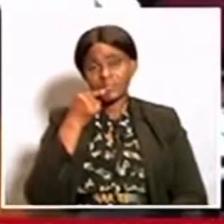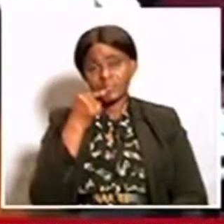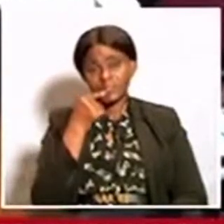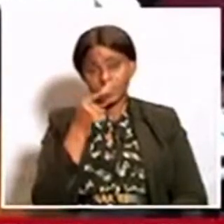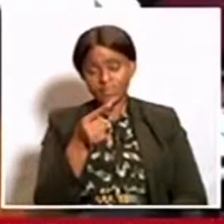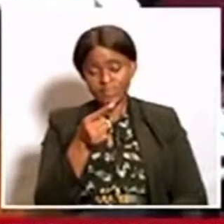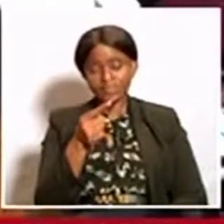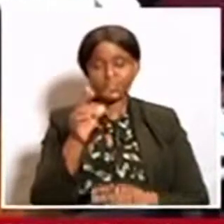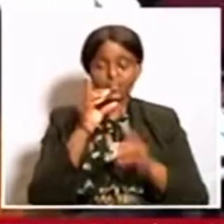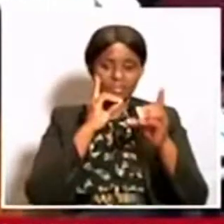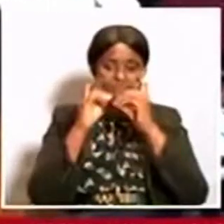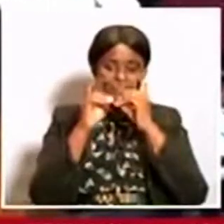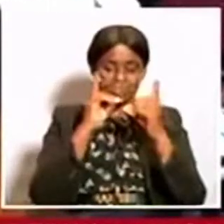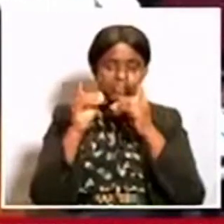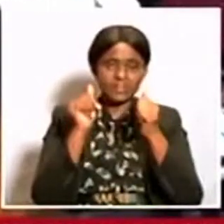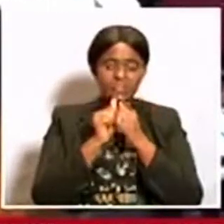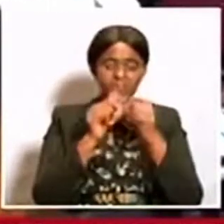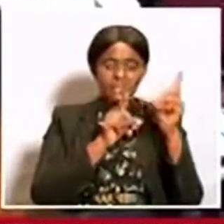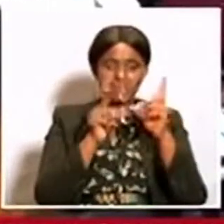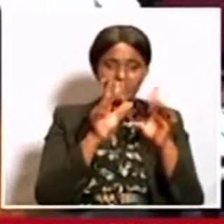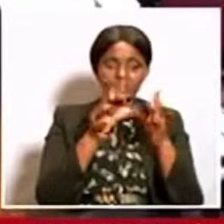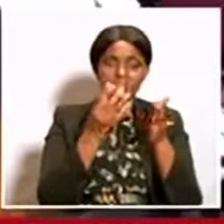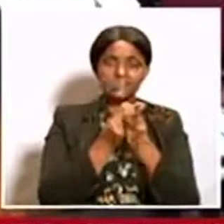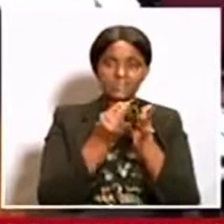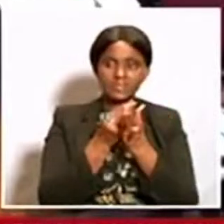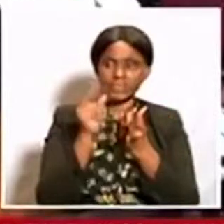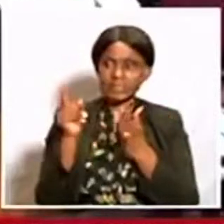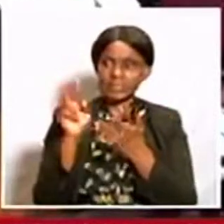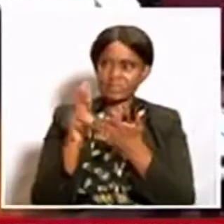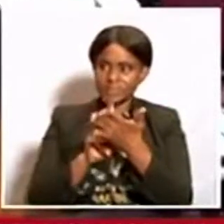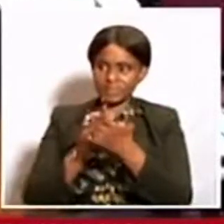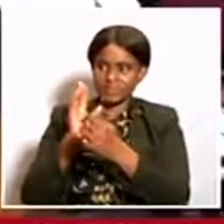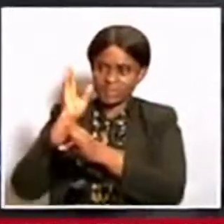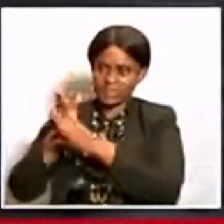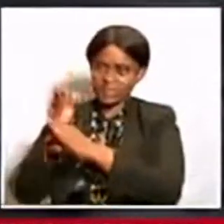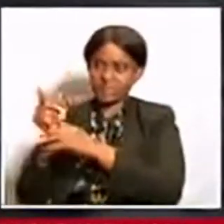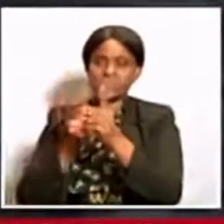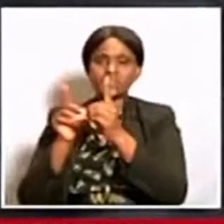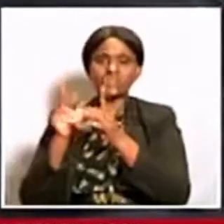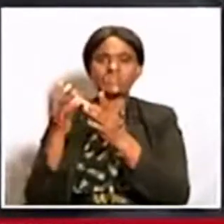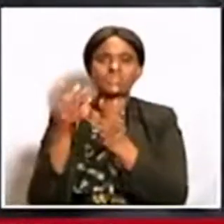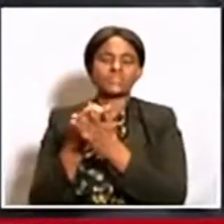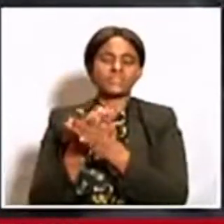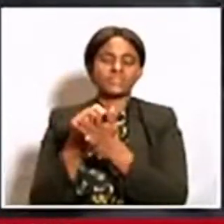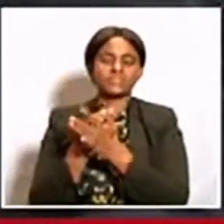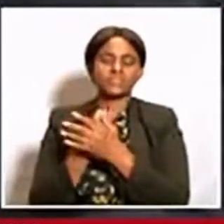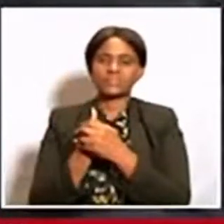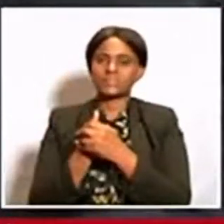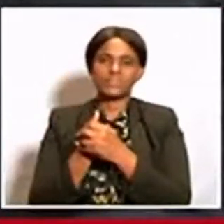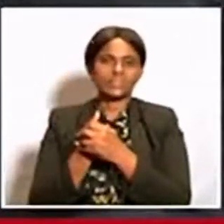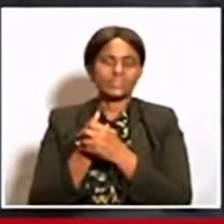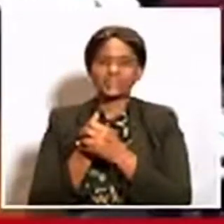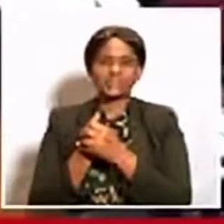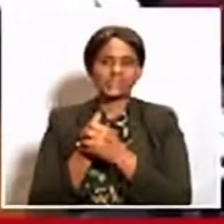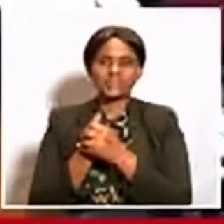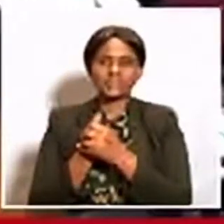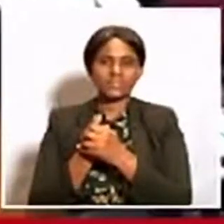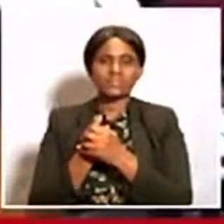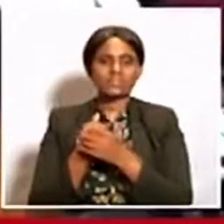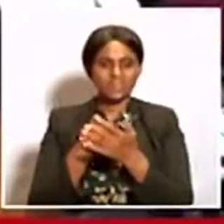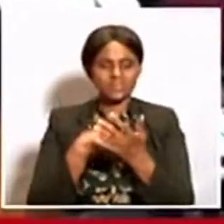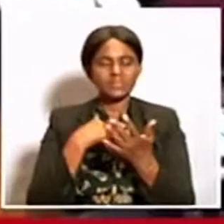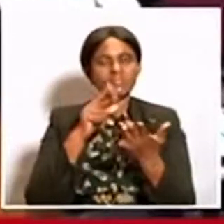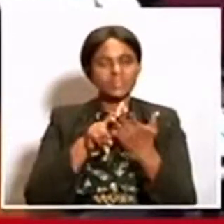he discussed it with the Director of Finance. Do you report to the Director of Finance? Well, I report